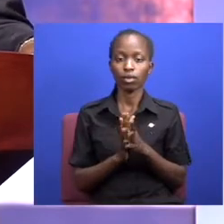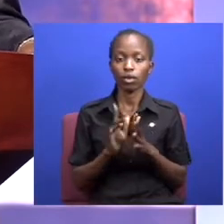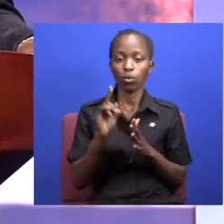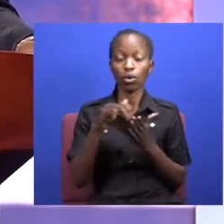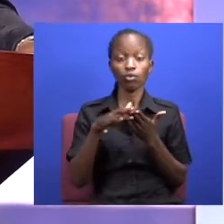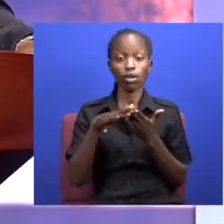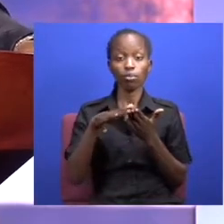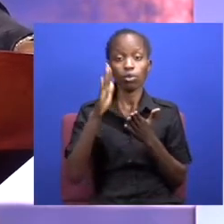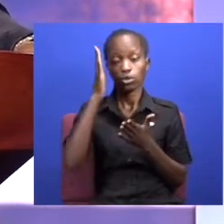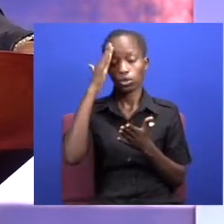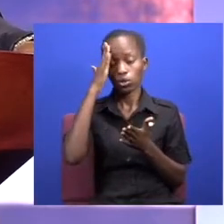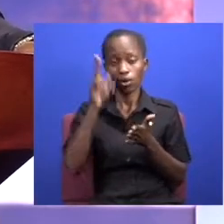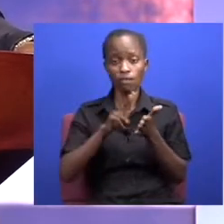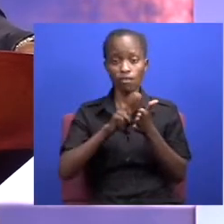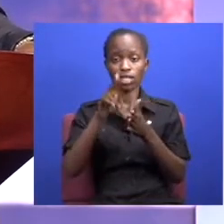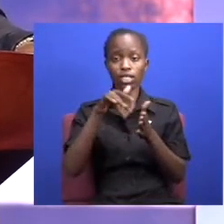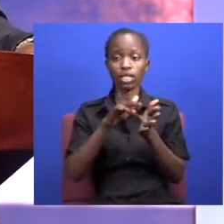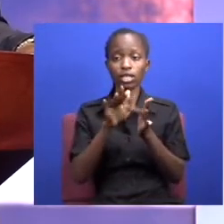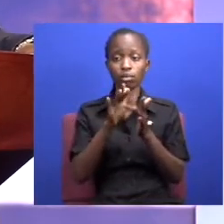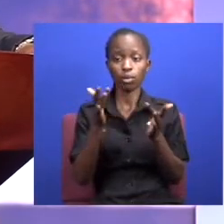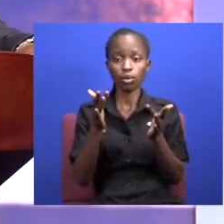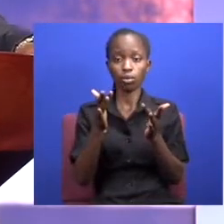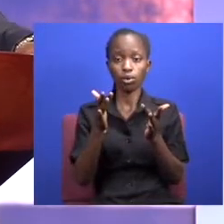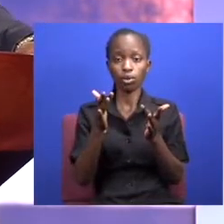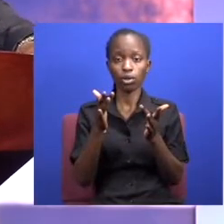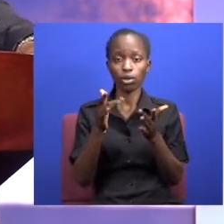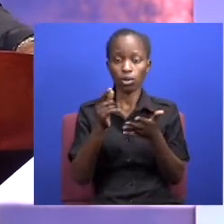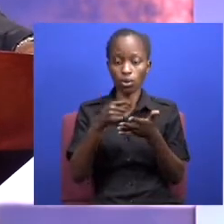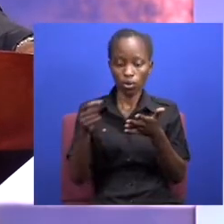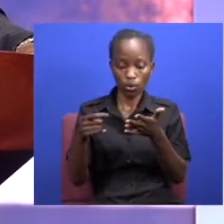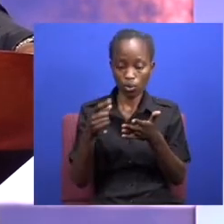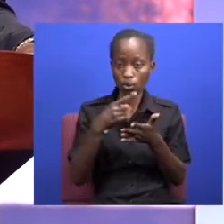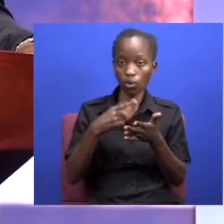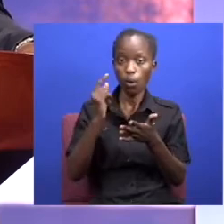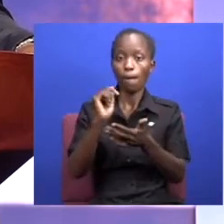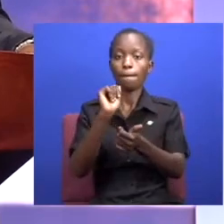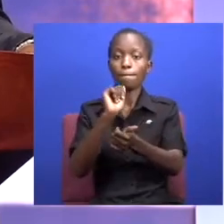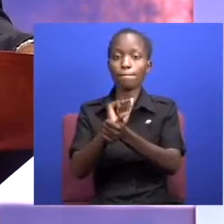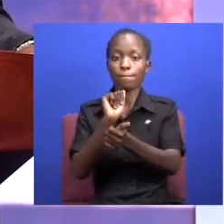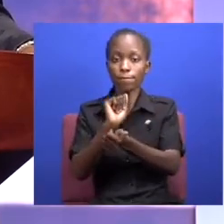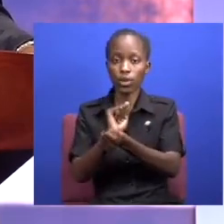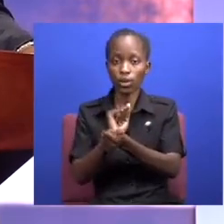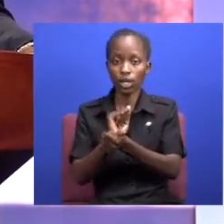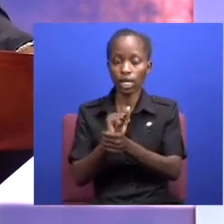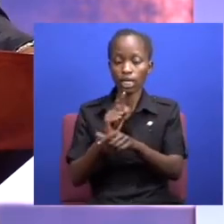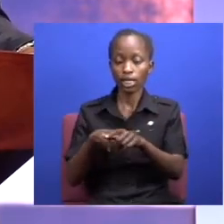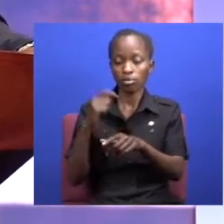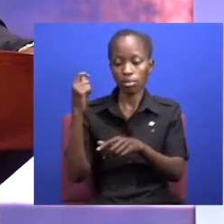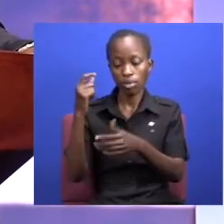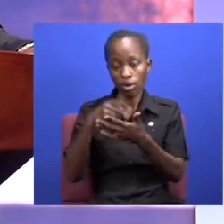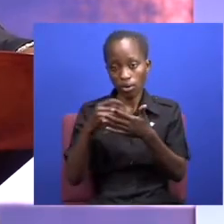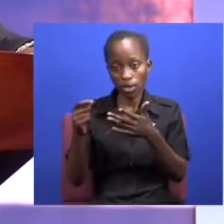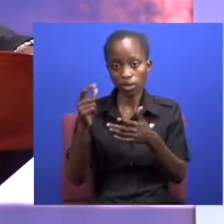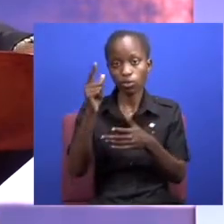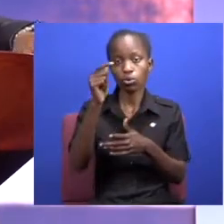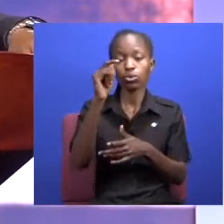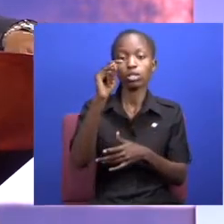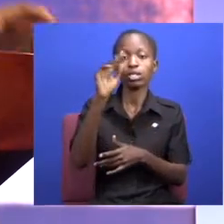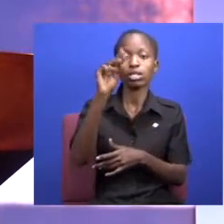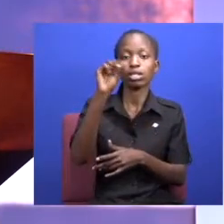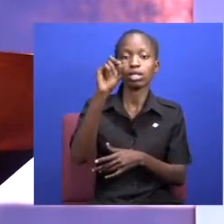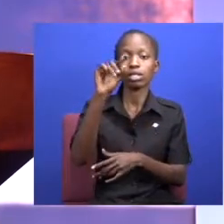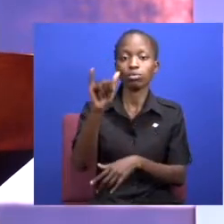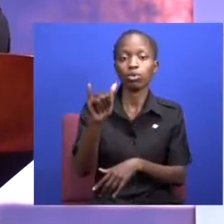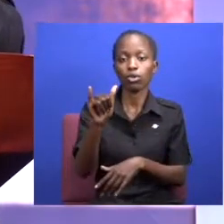known verses in the Bible was penned by the Apostle Paul in his second letter to Timothy, his son.